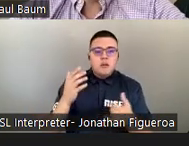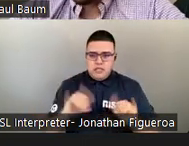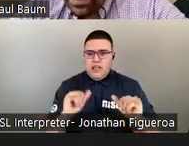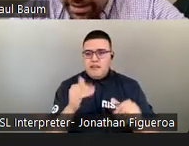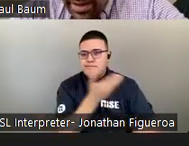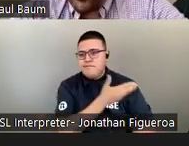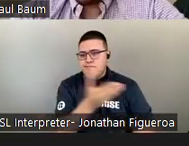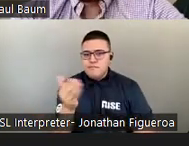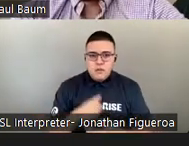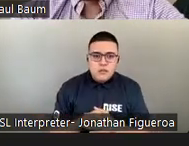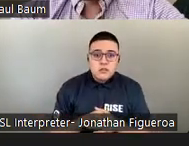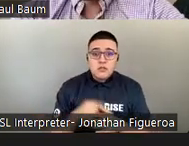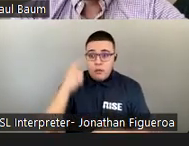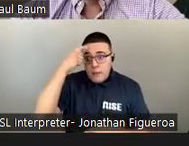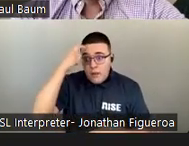Within mental health,